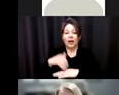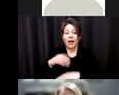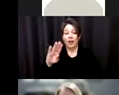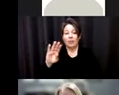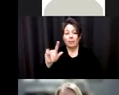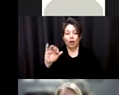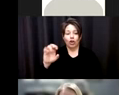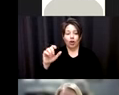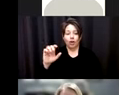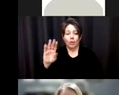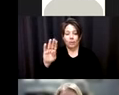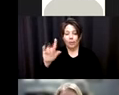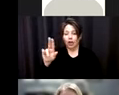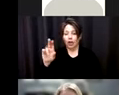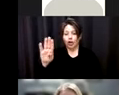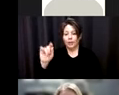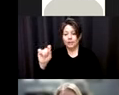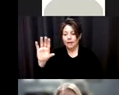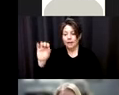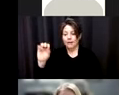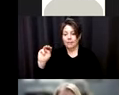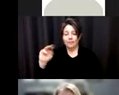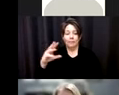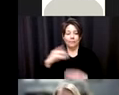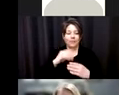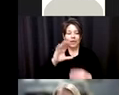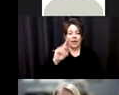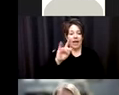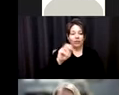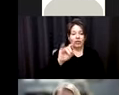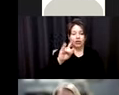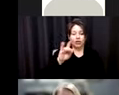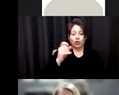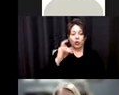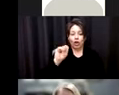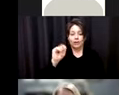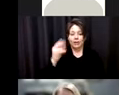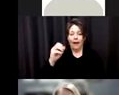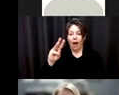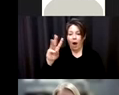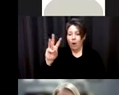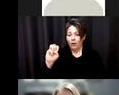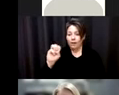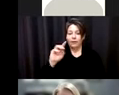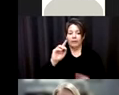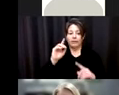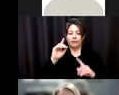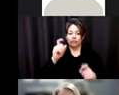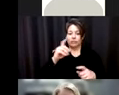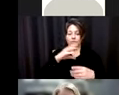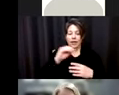blurb.com. The contributors include Kathleen Stewart Howe, who is the